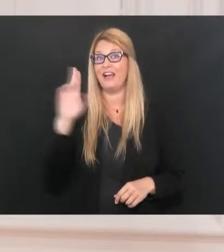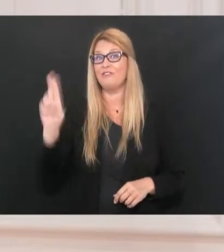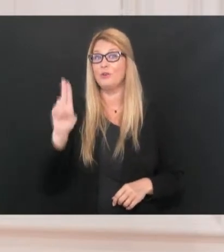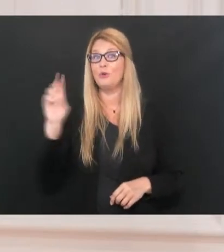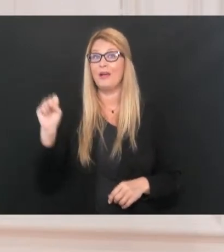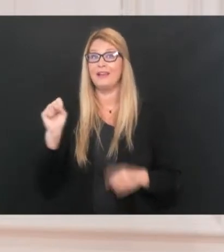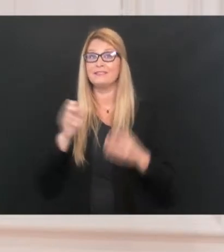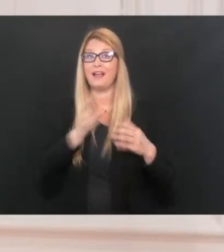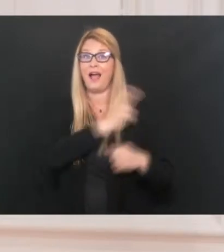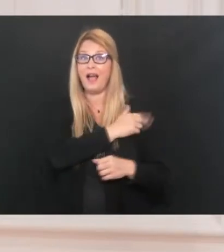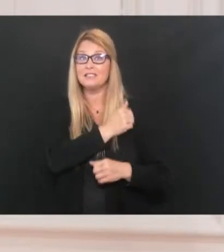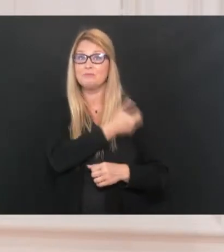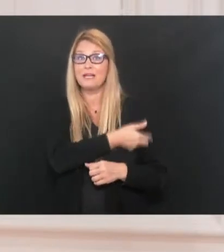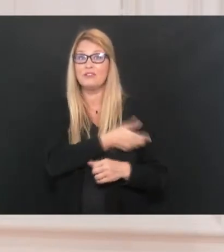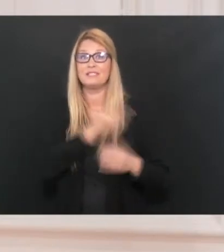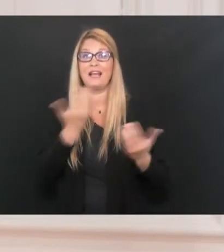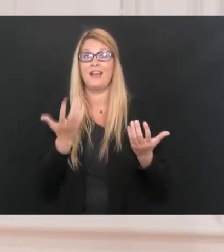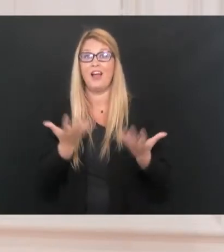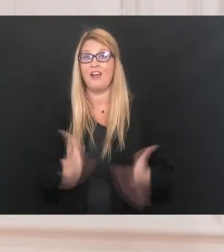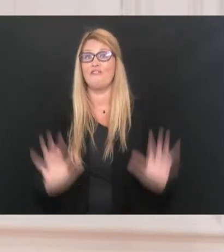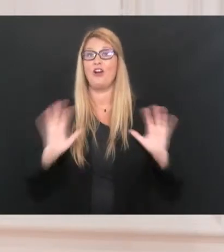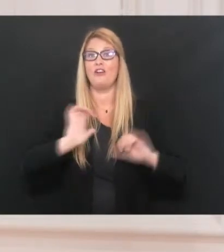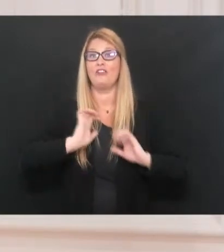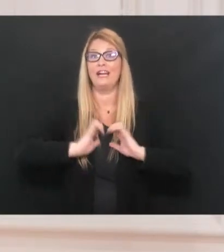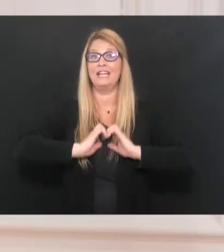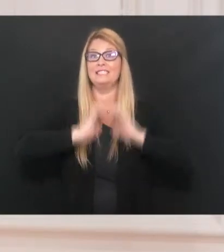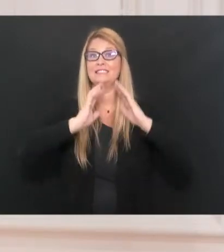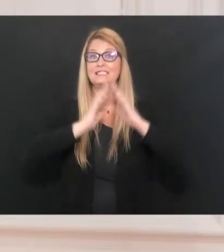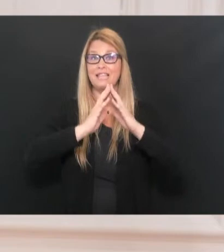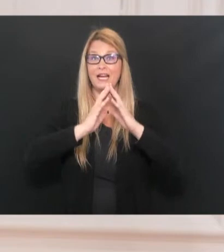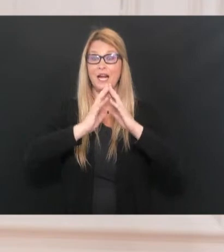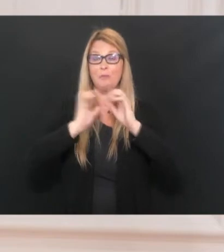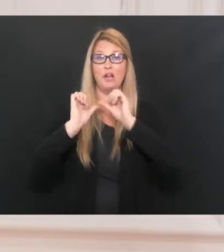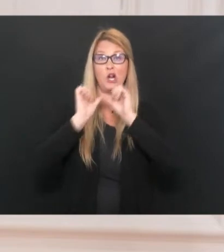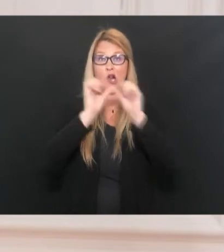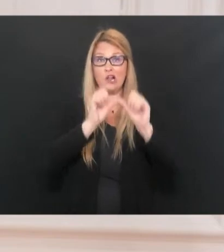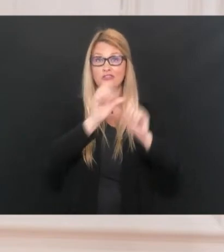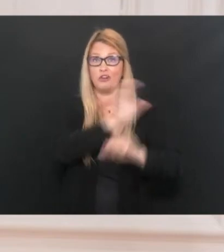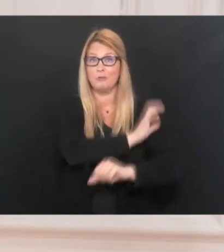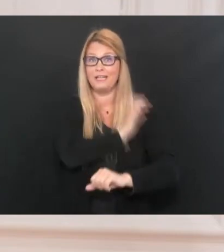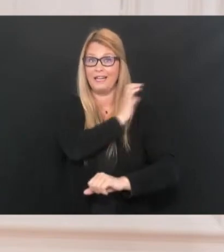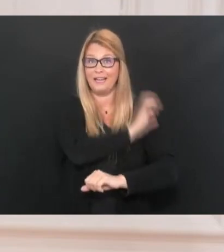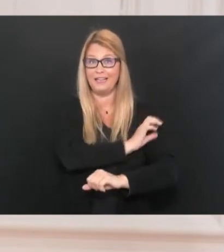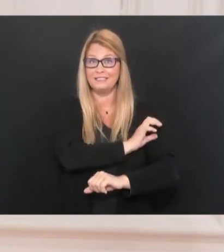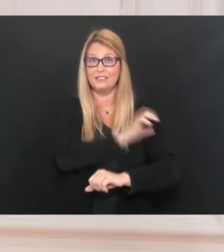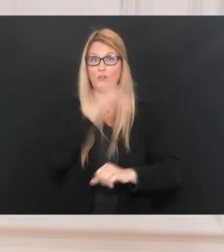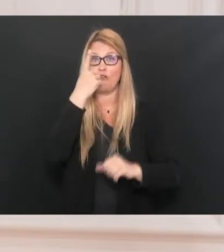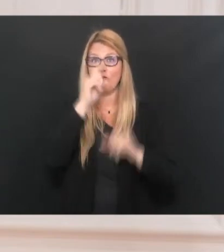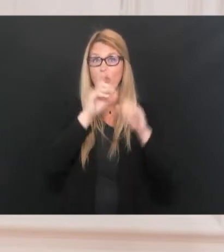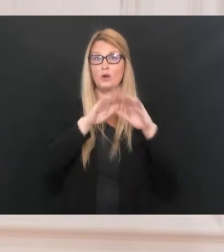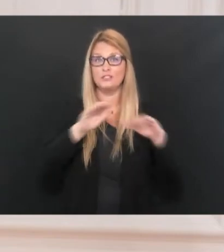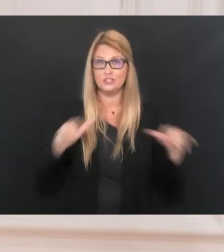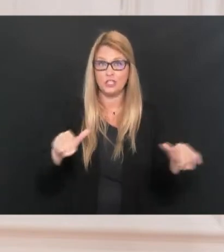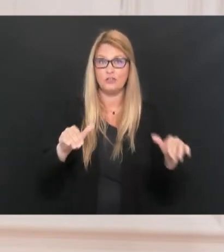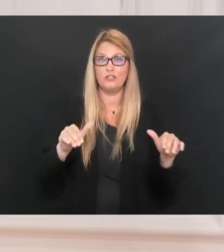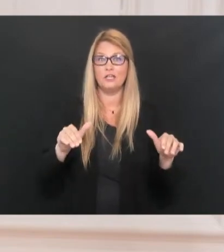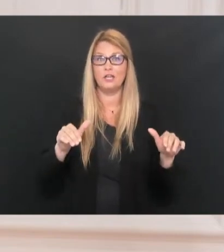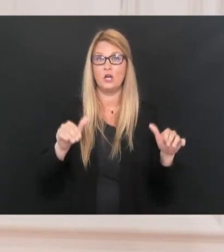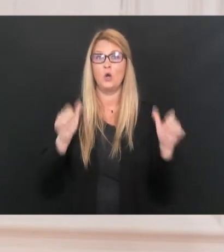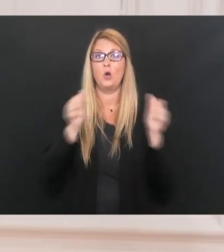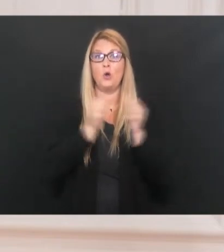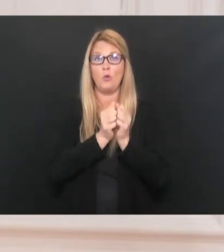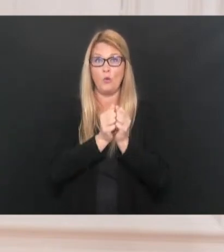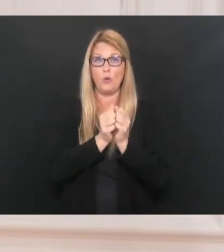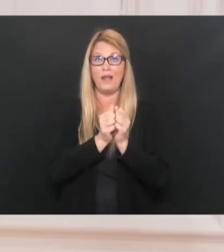hospital systems have set up long-term management clinics for children who have